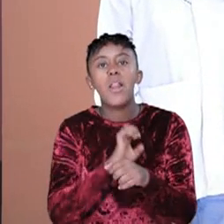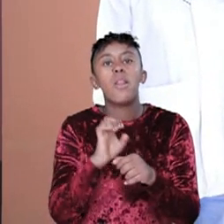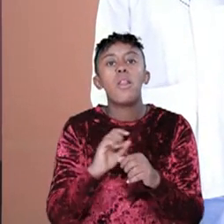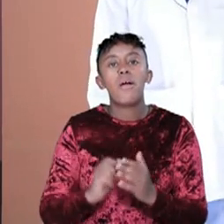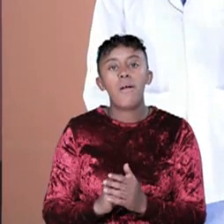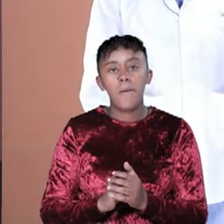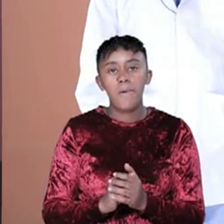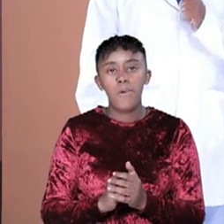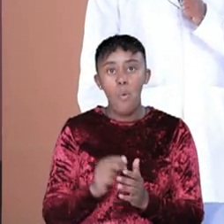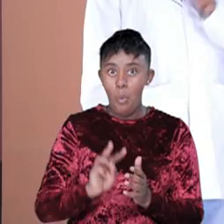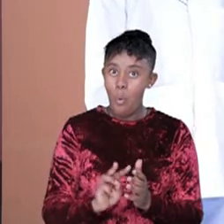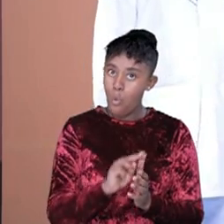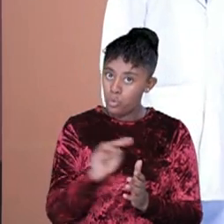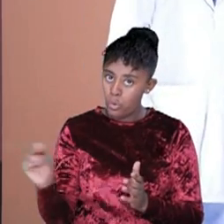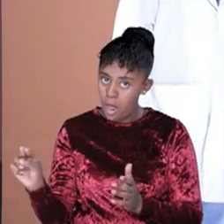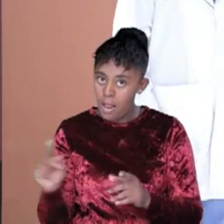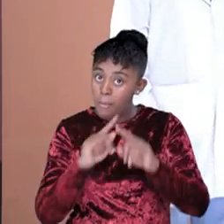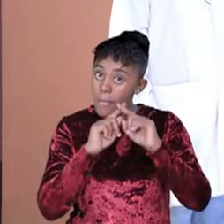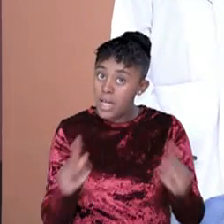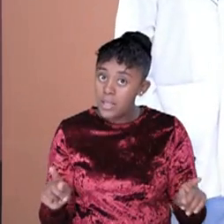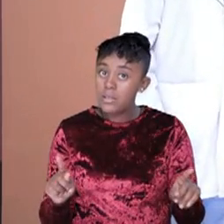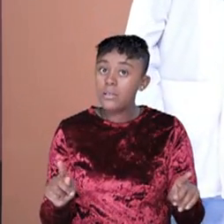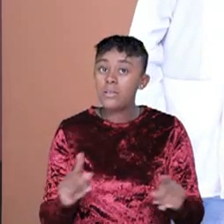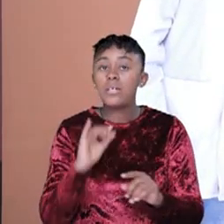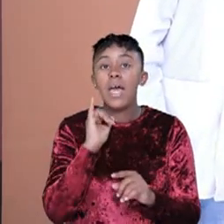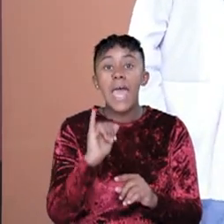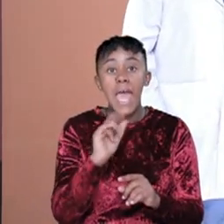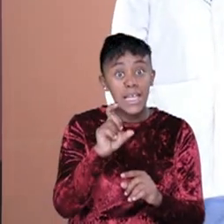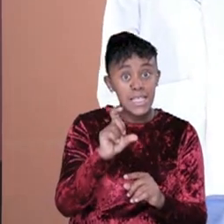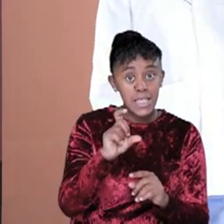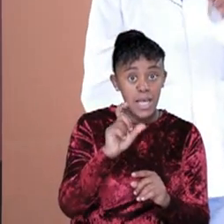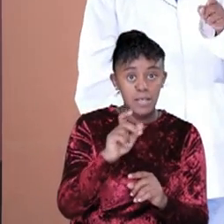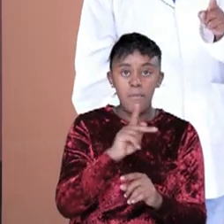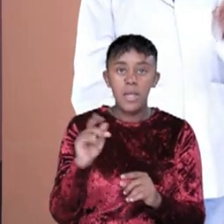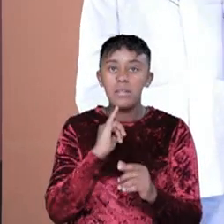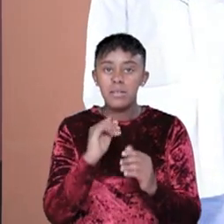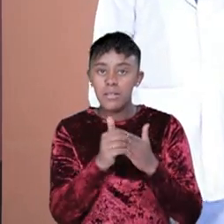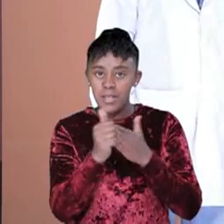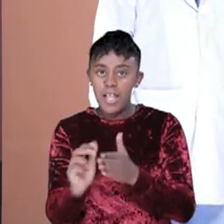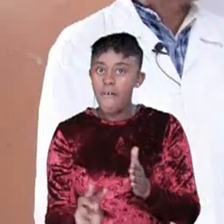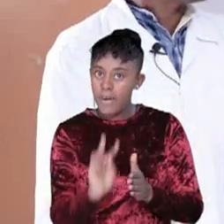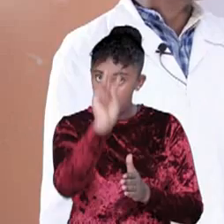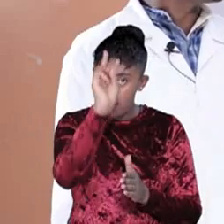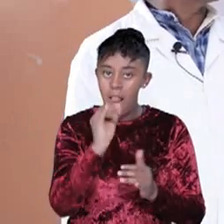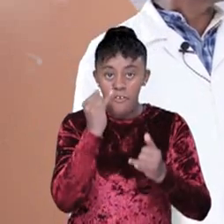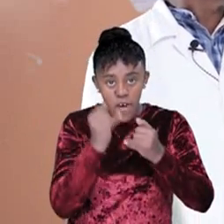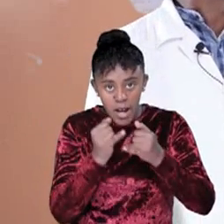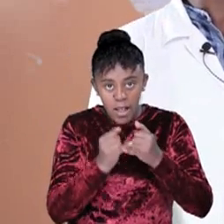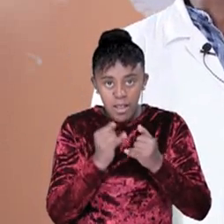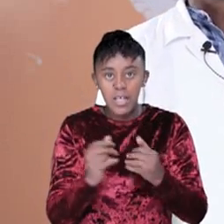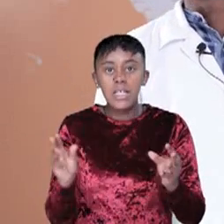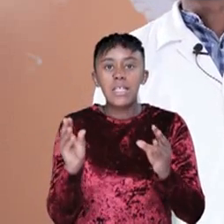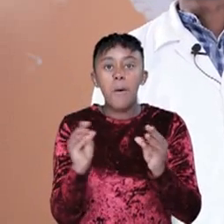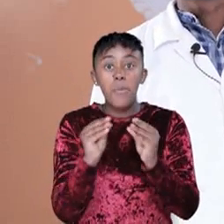electron along horizontal. But the X plate is guide electron vertical. Finally,